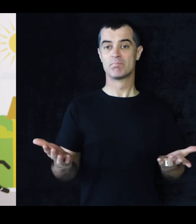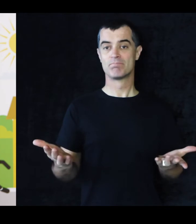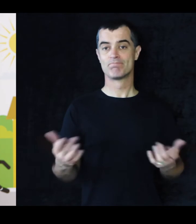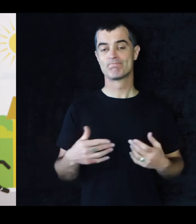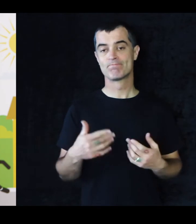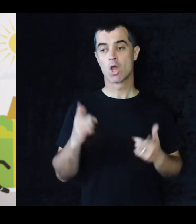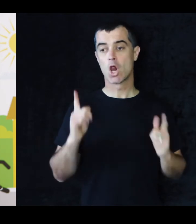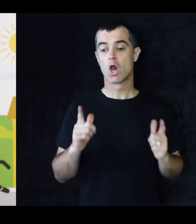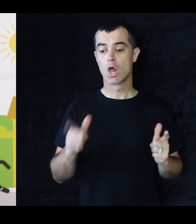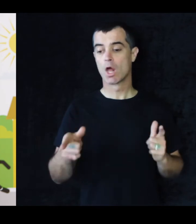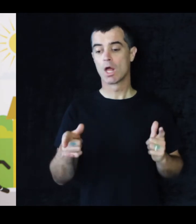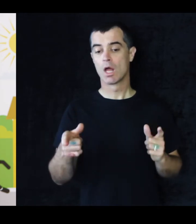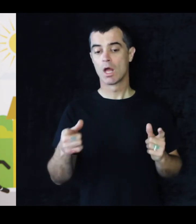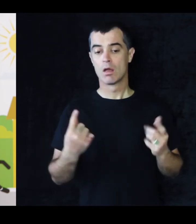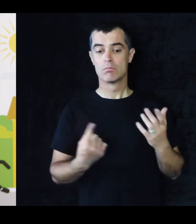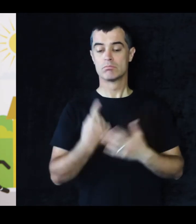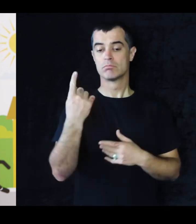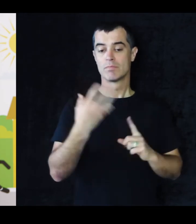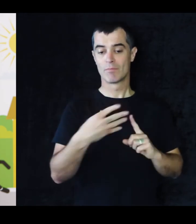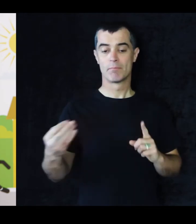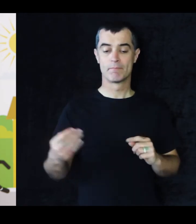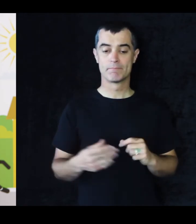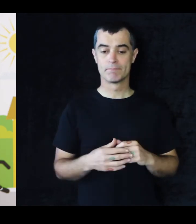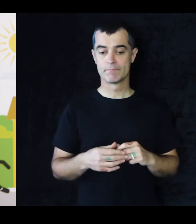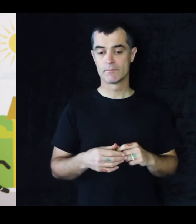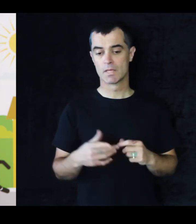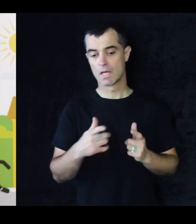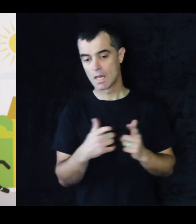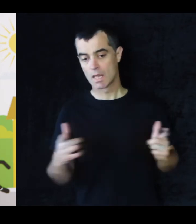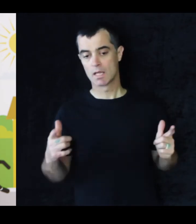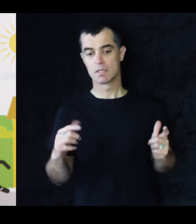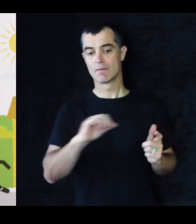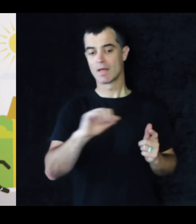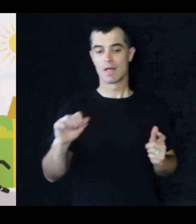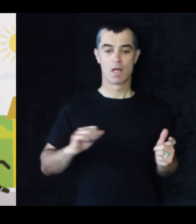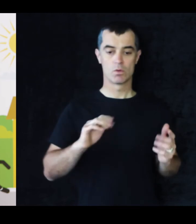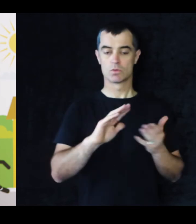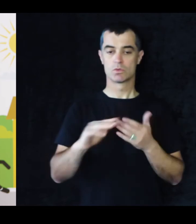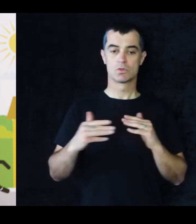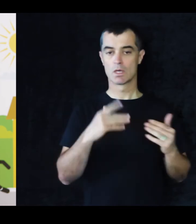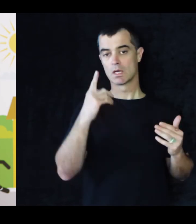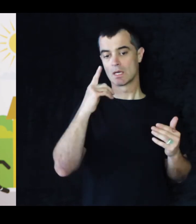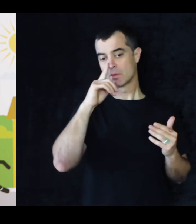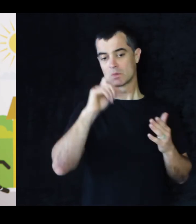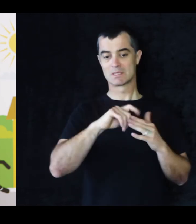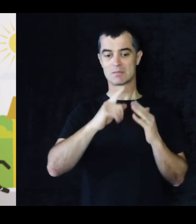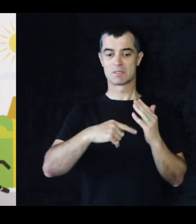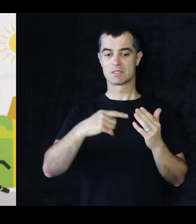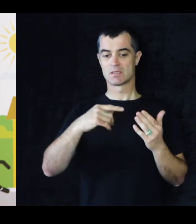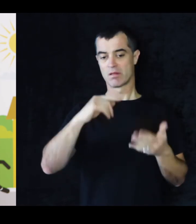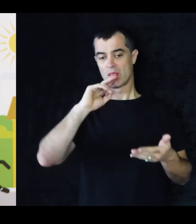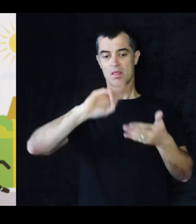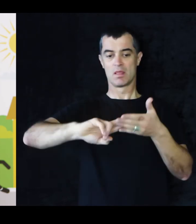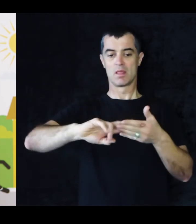but there is. And a lot of that comes from the language of our society that sees people